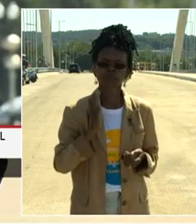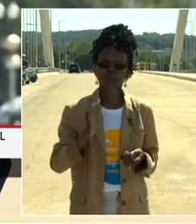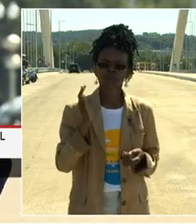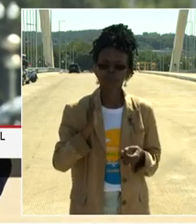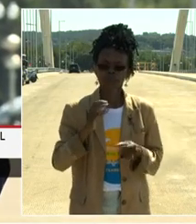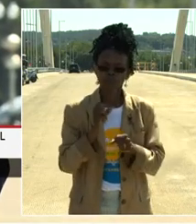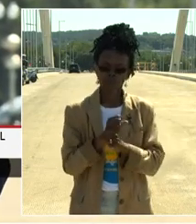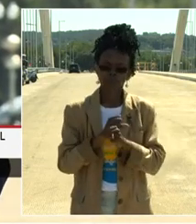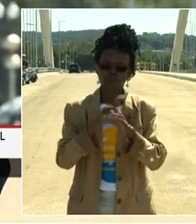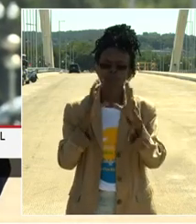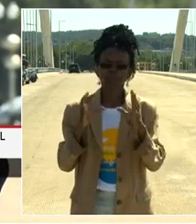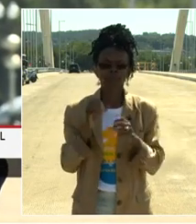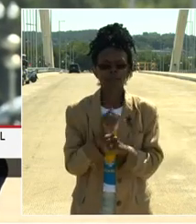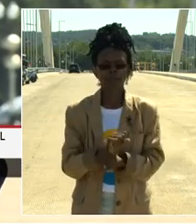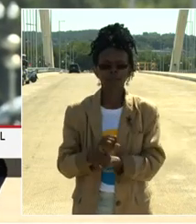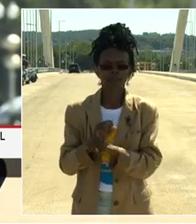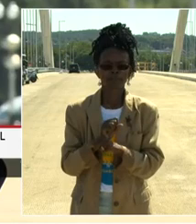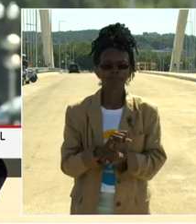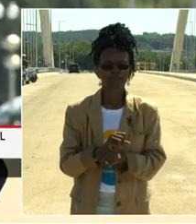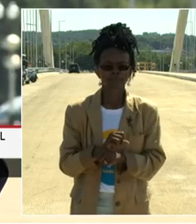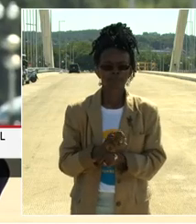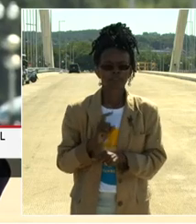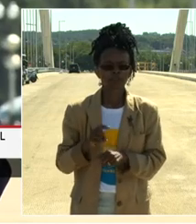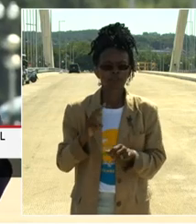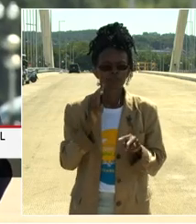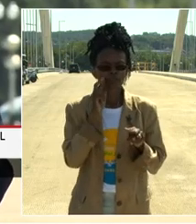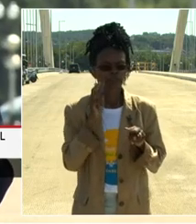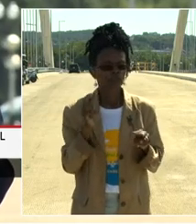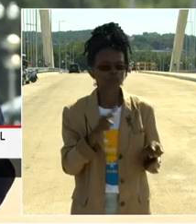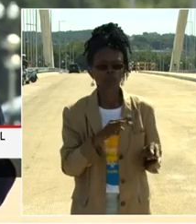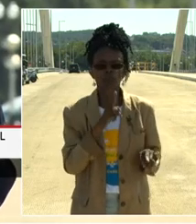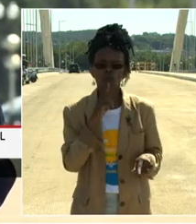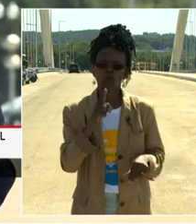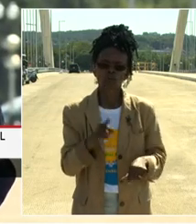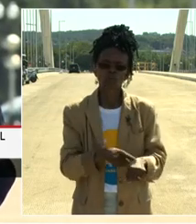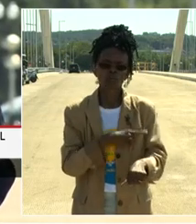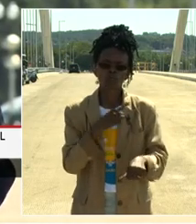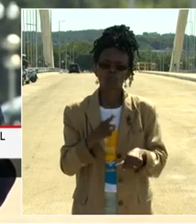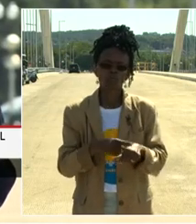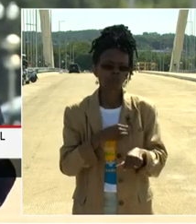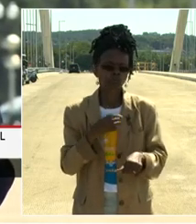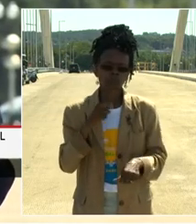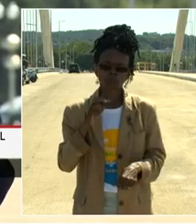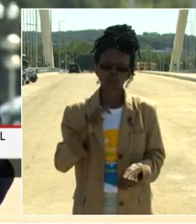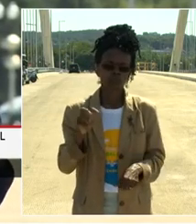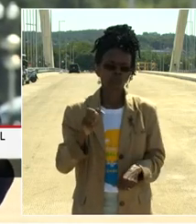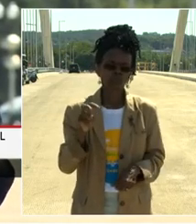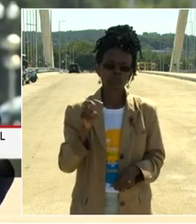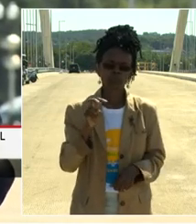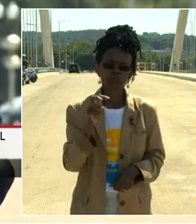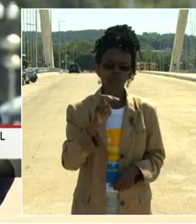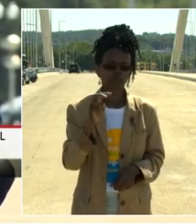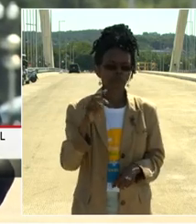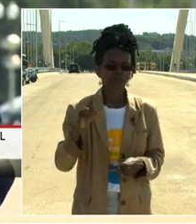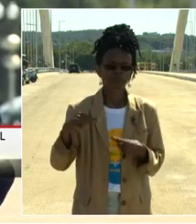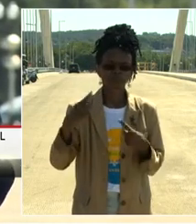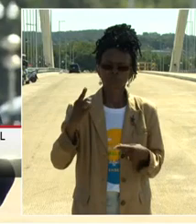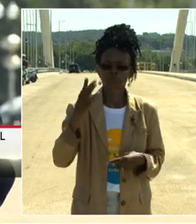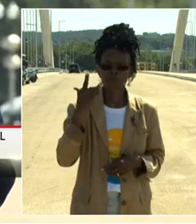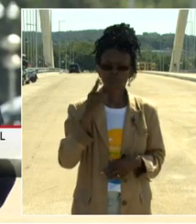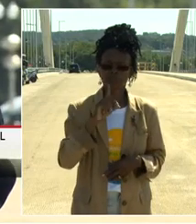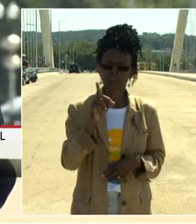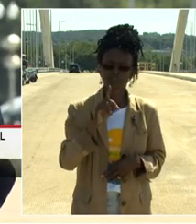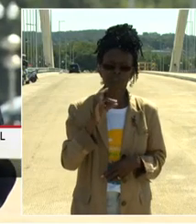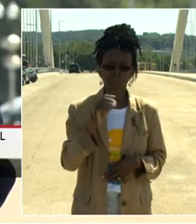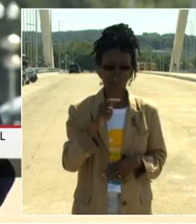He would say, we've come a long way. And one of the reasons we've come a long way was Frederick Douglass was one of the great